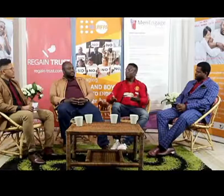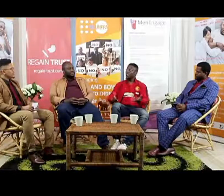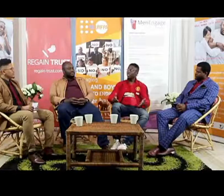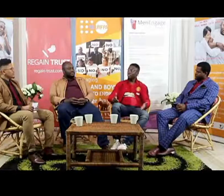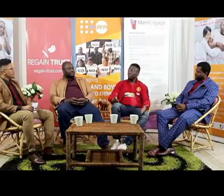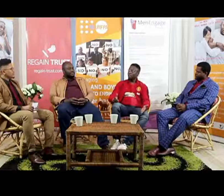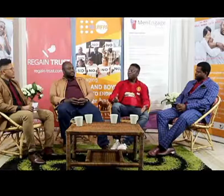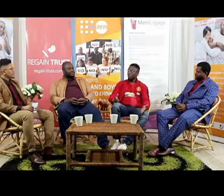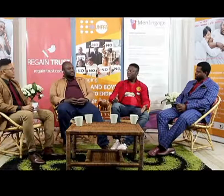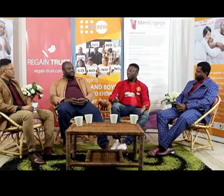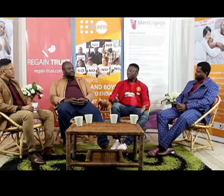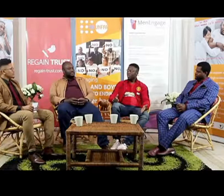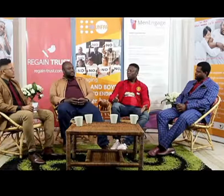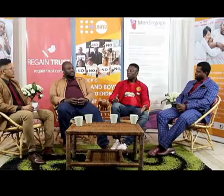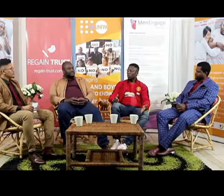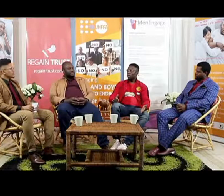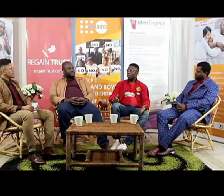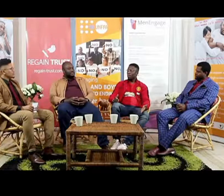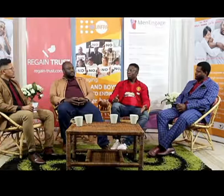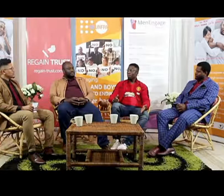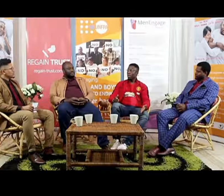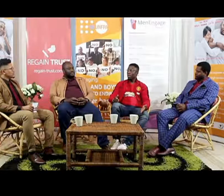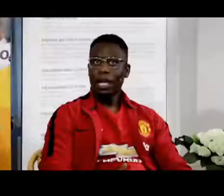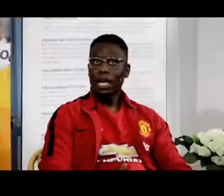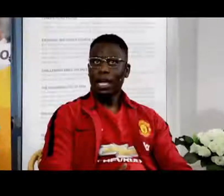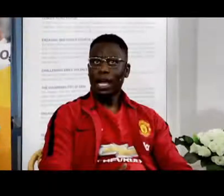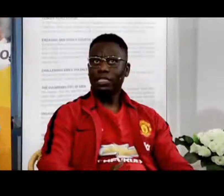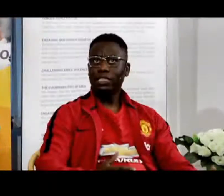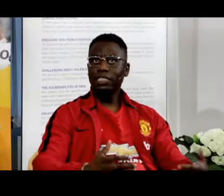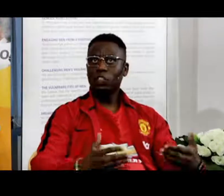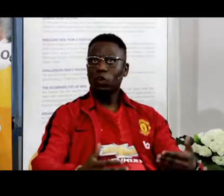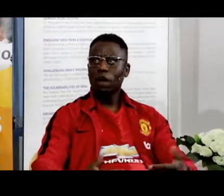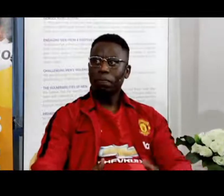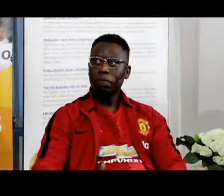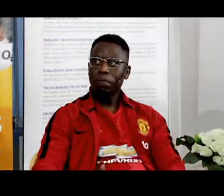physically abusing my mother, so I didn't grow up